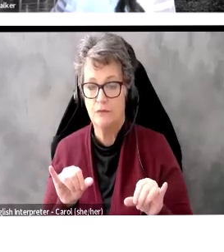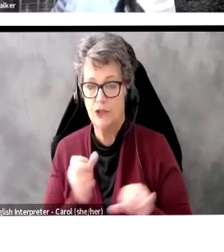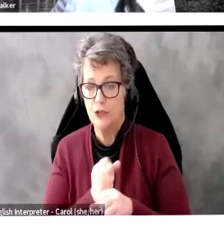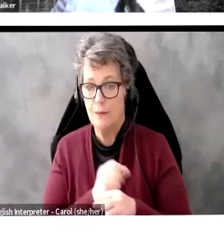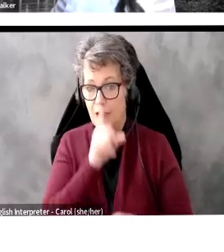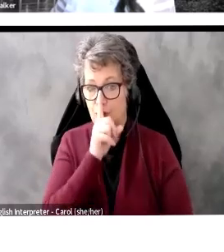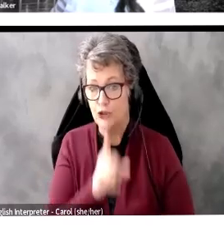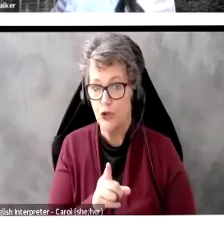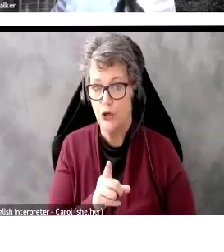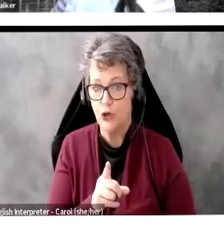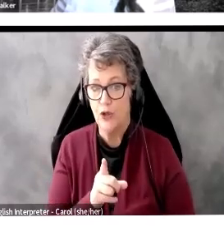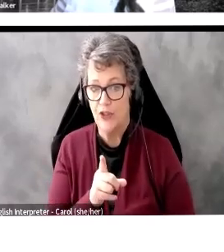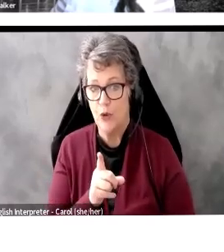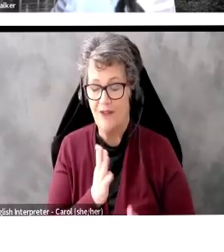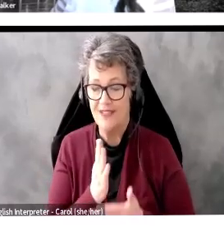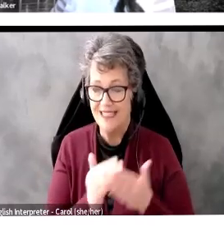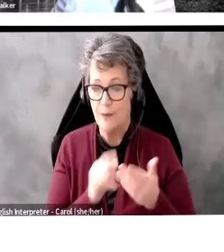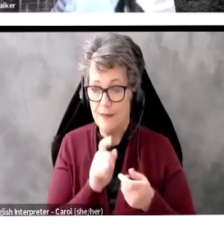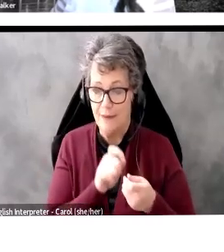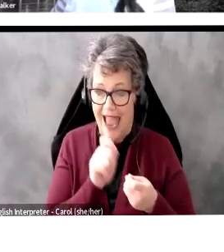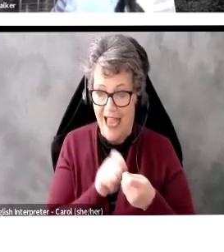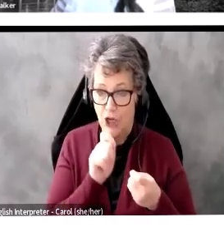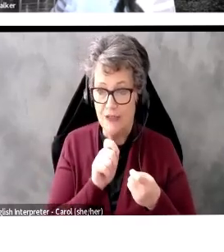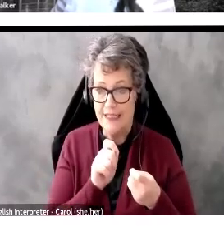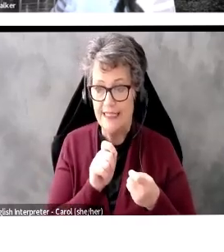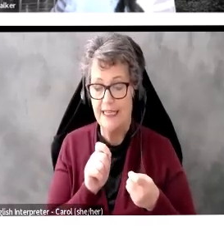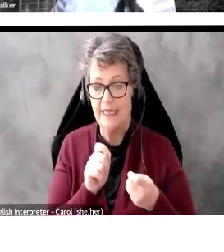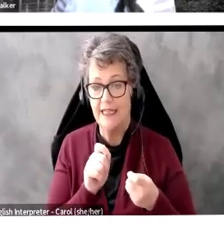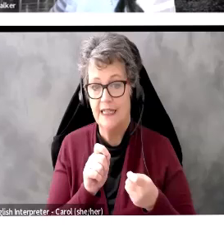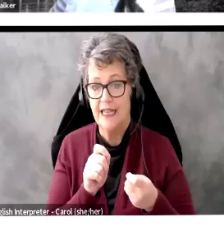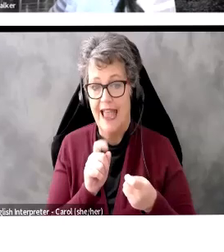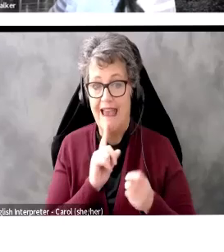ensure you have some type of accuracy and